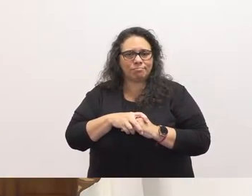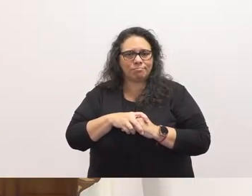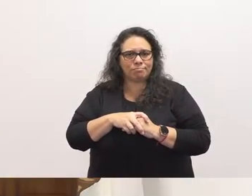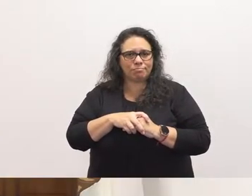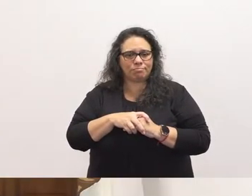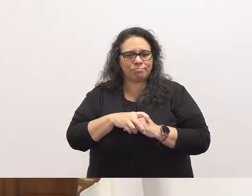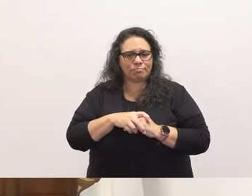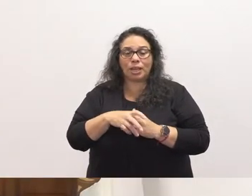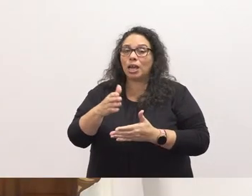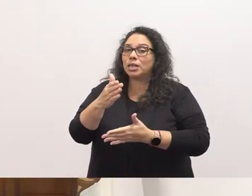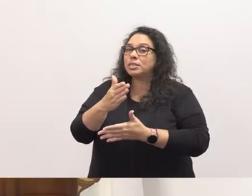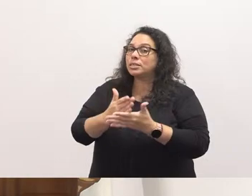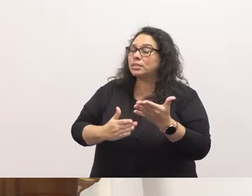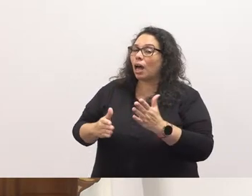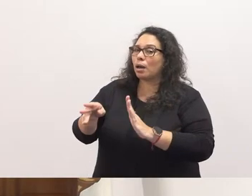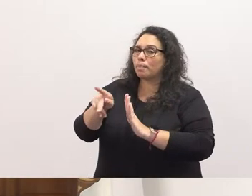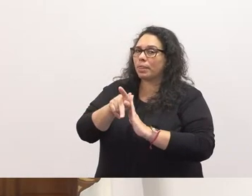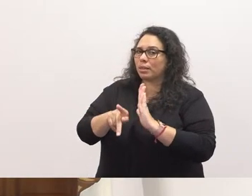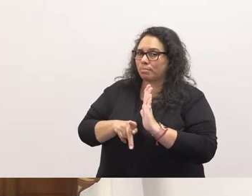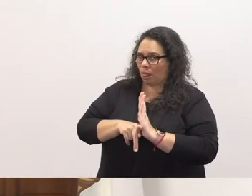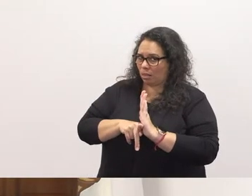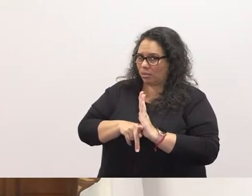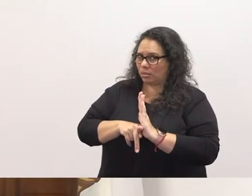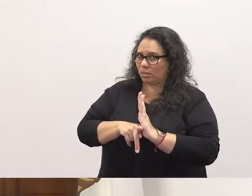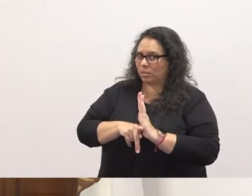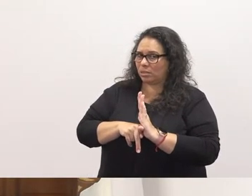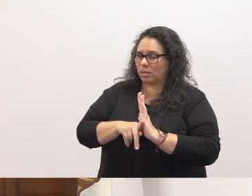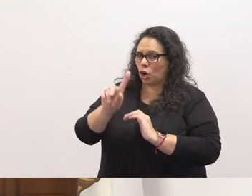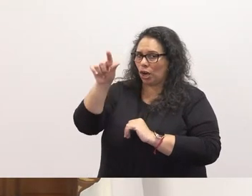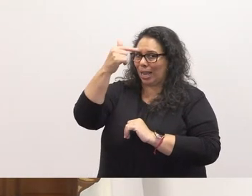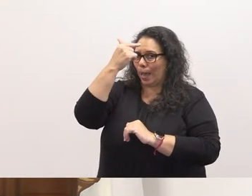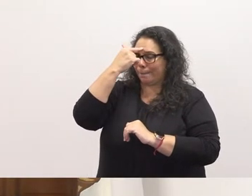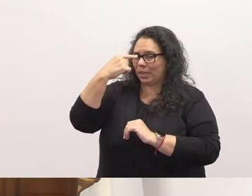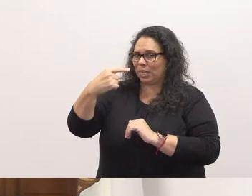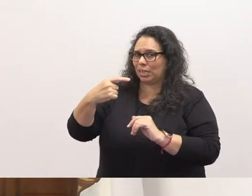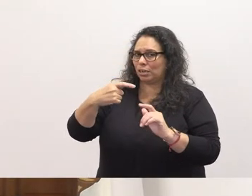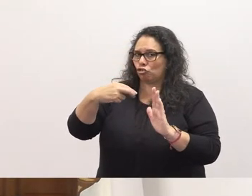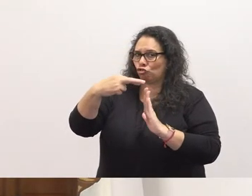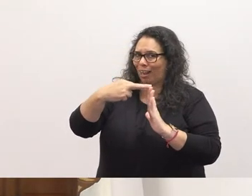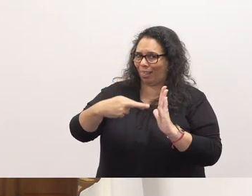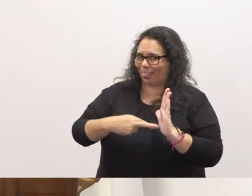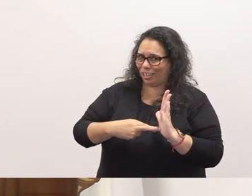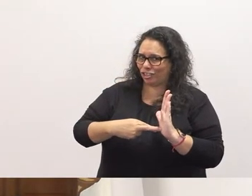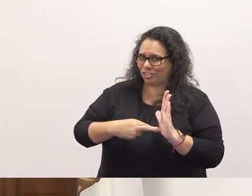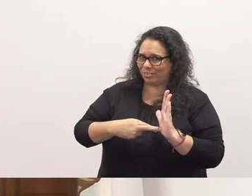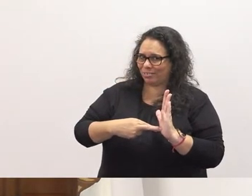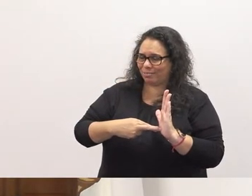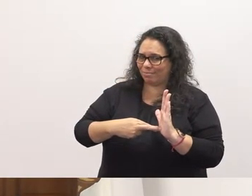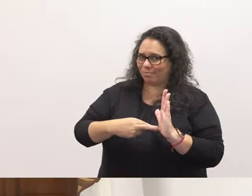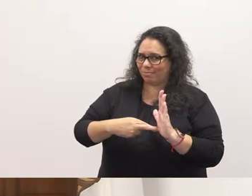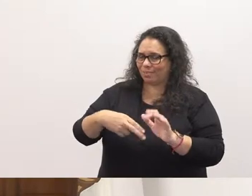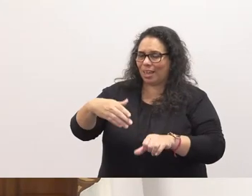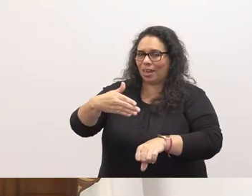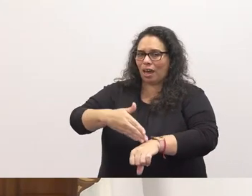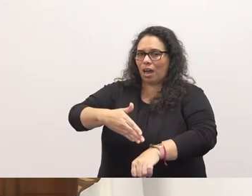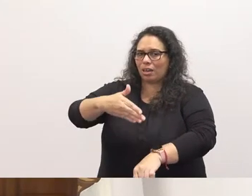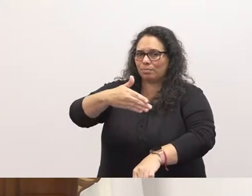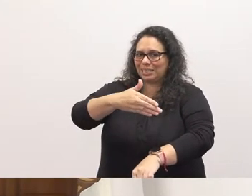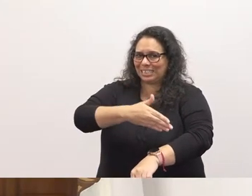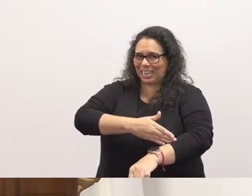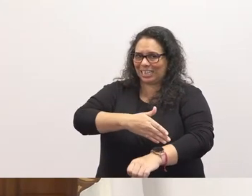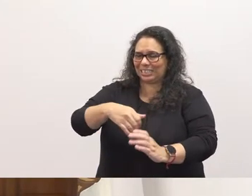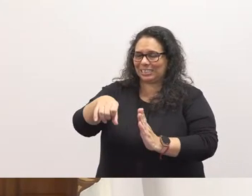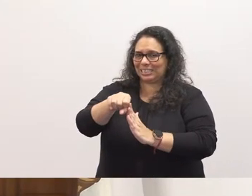Well, some of the policies have to do with government regulations or updated